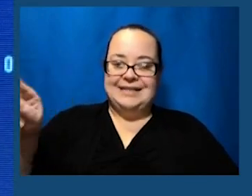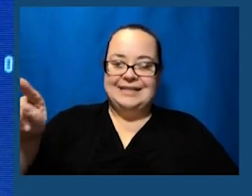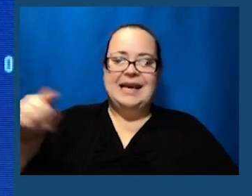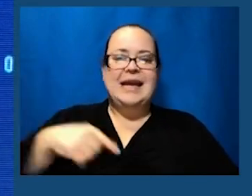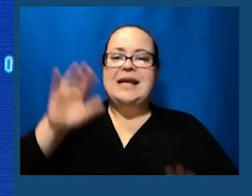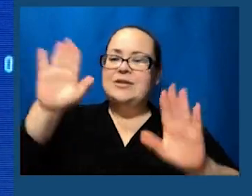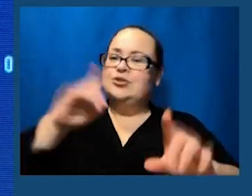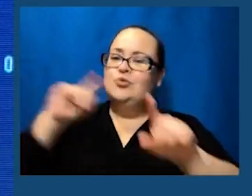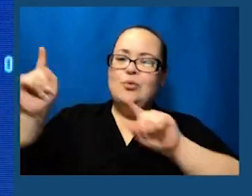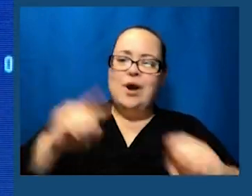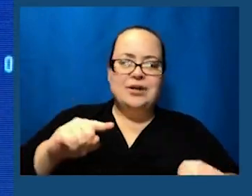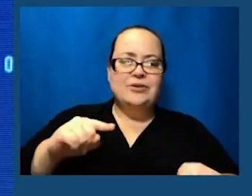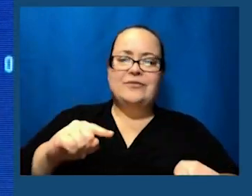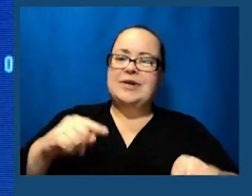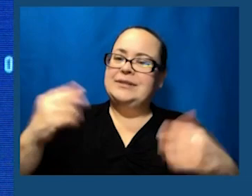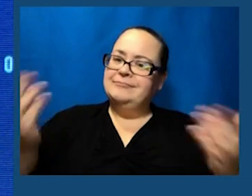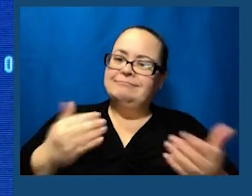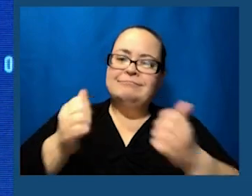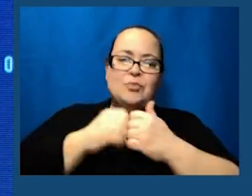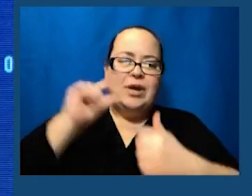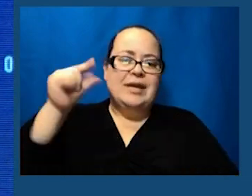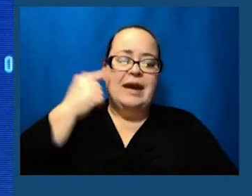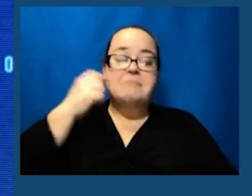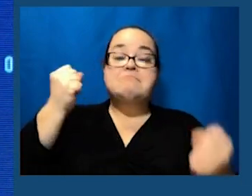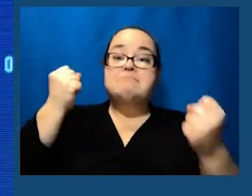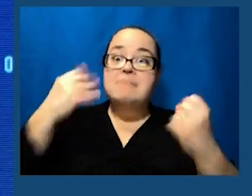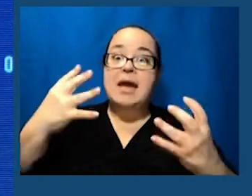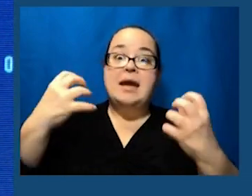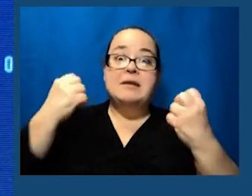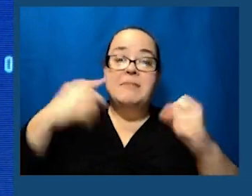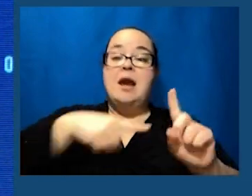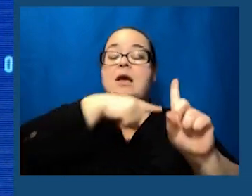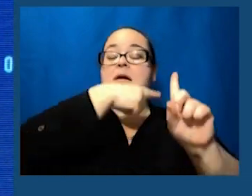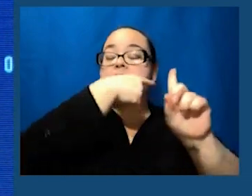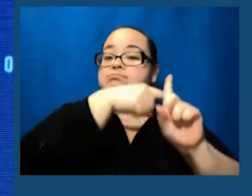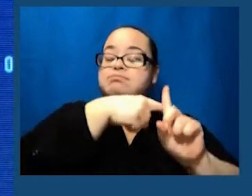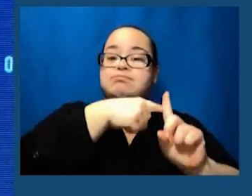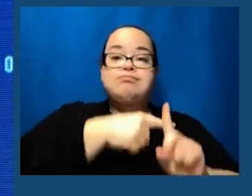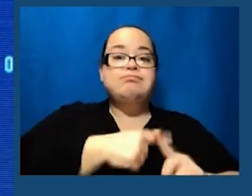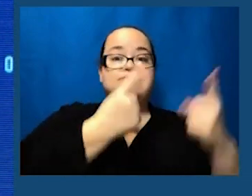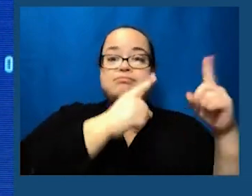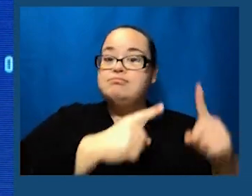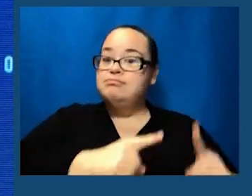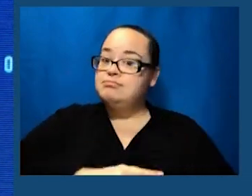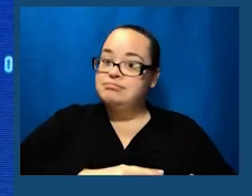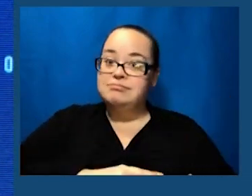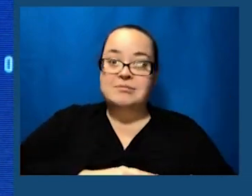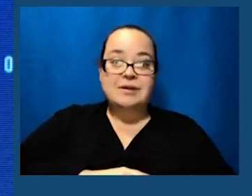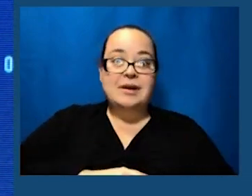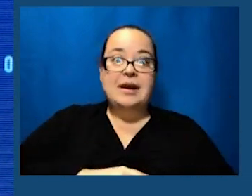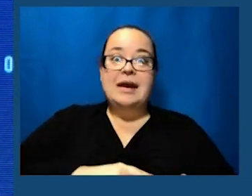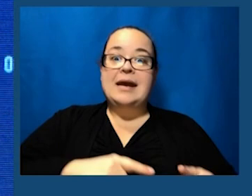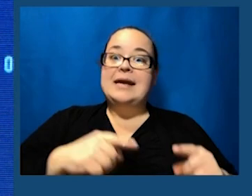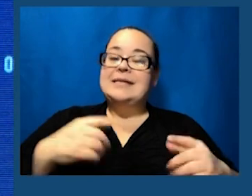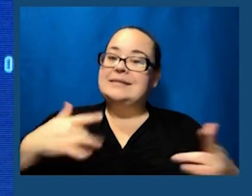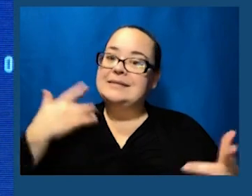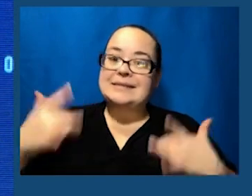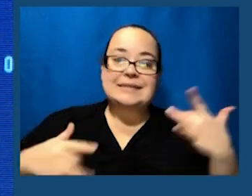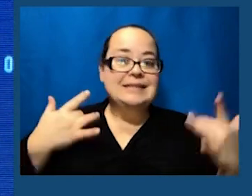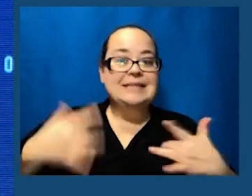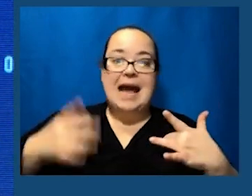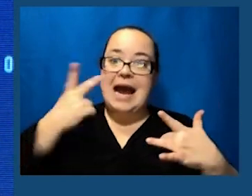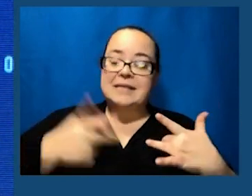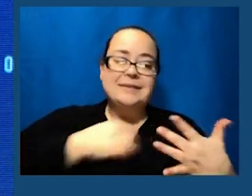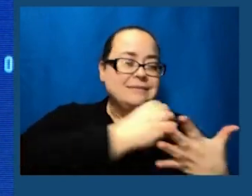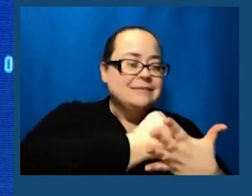are so many positive things that are happening here in the Mohawk Valley, and it's exciting to see all the opportunities for growth. And thank you,